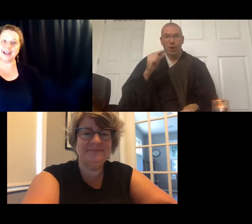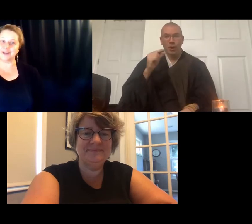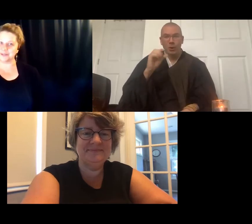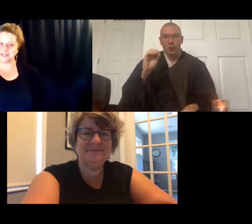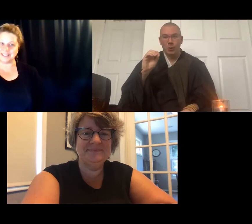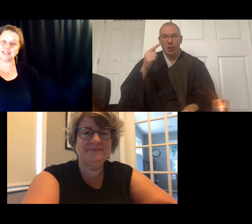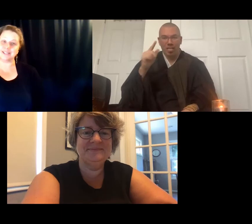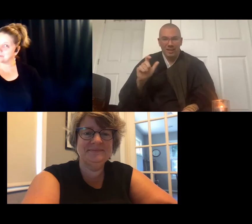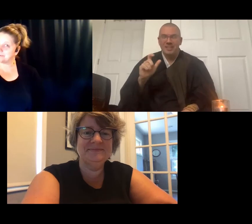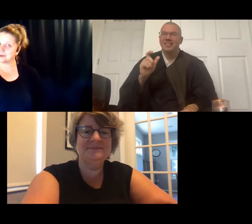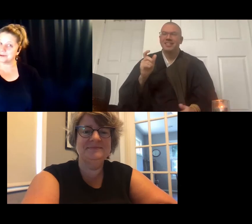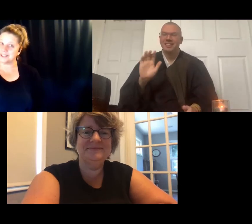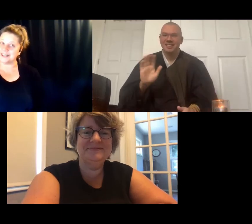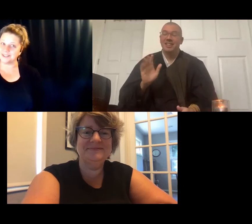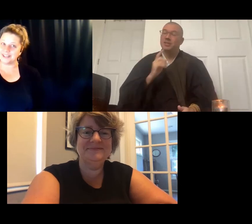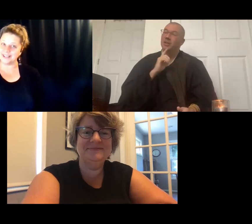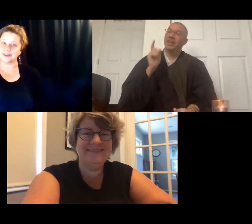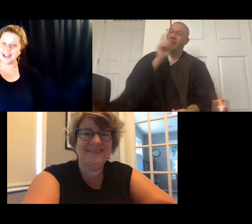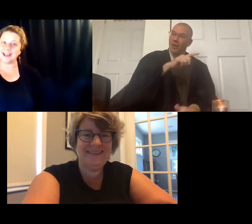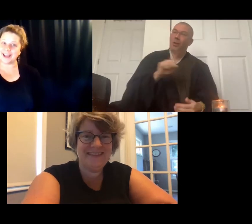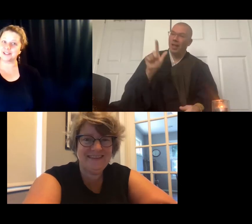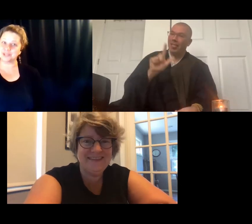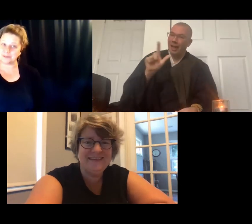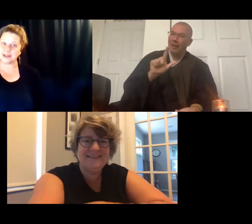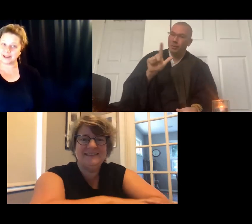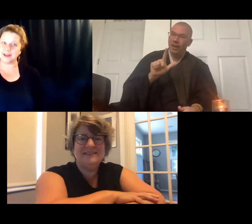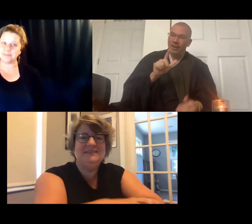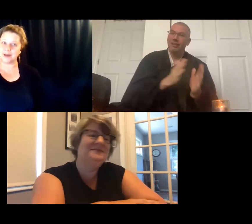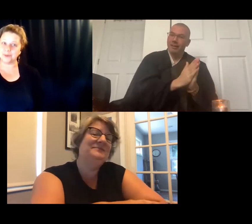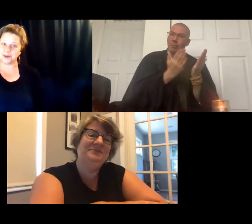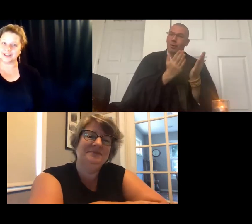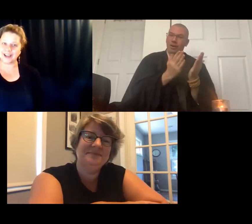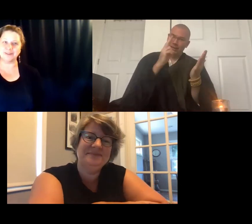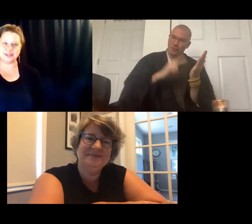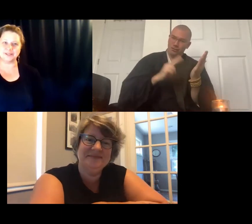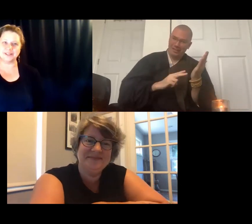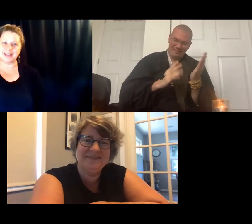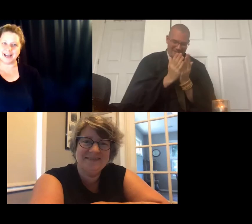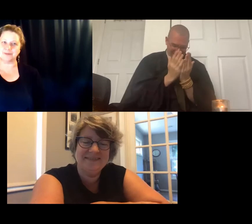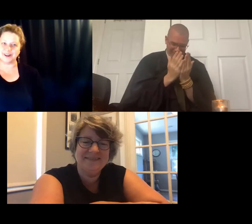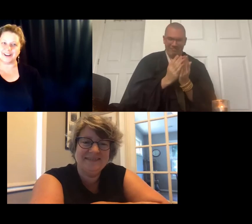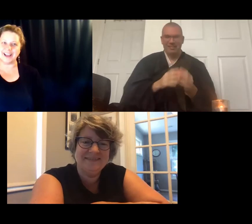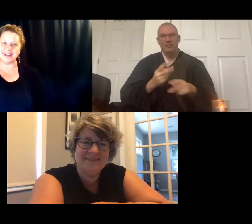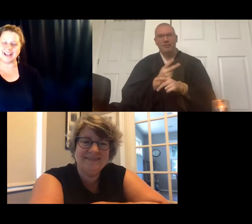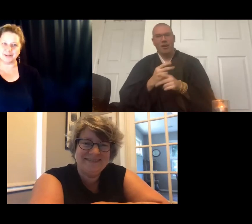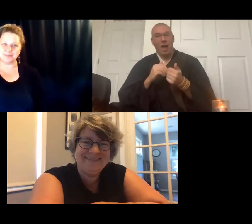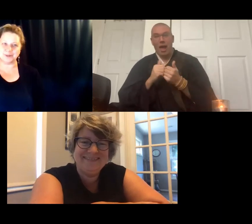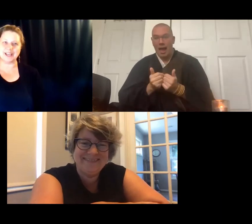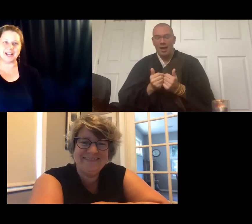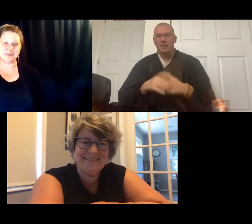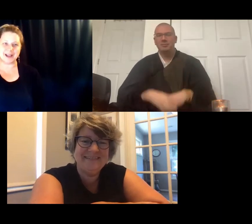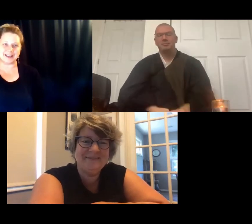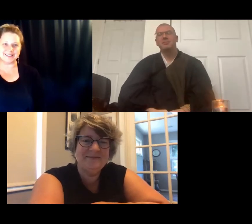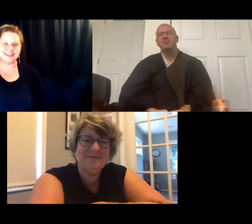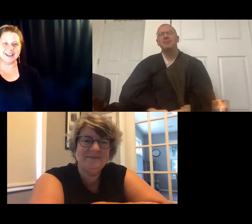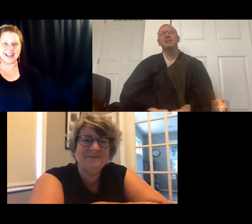And I Googled, and this was before Google understands, so I had to actually pick up a book. I went to the library and I got a book and